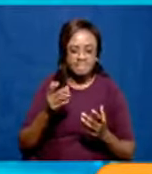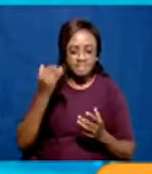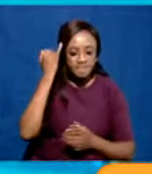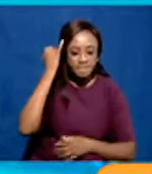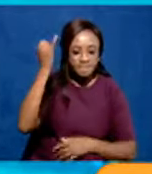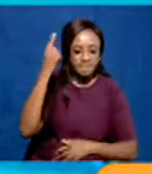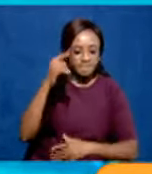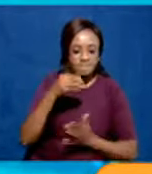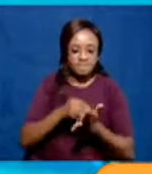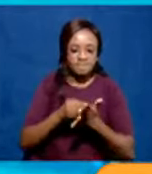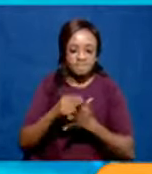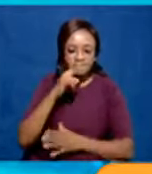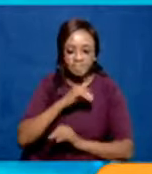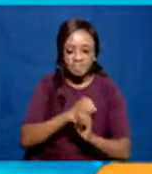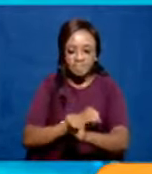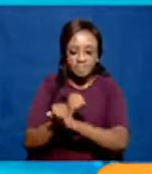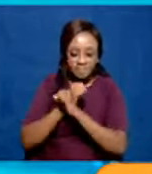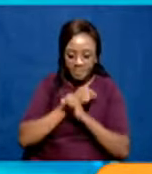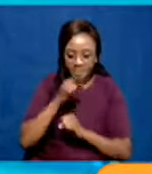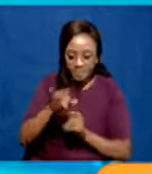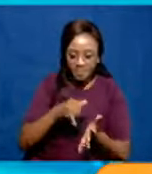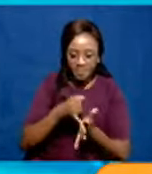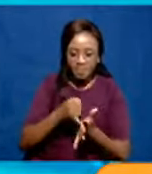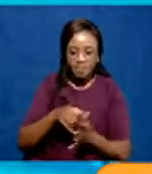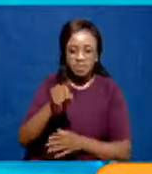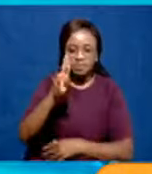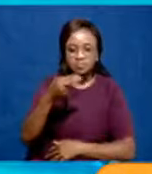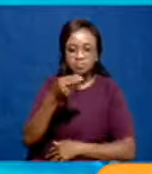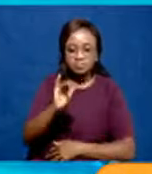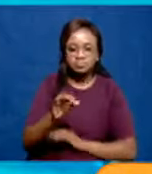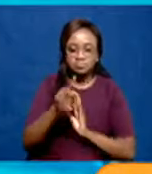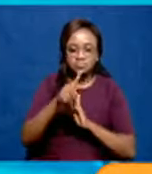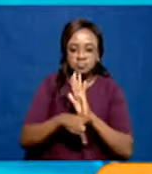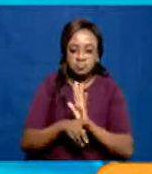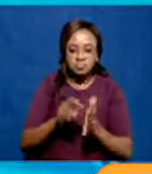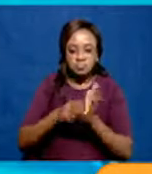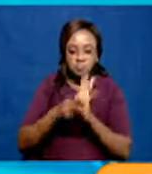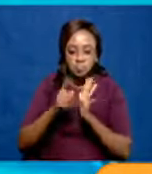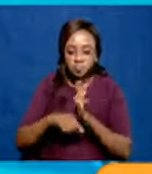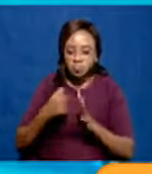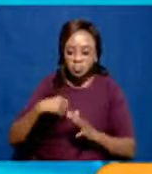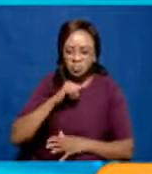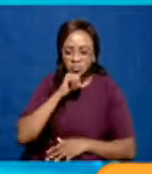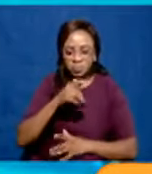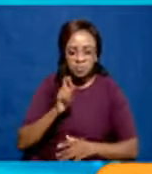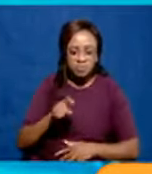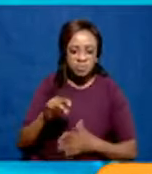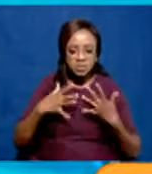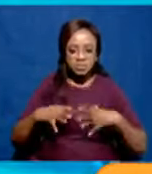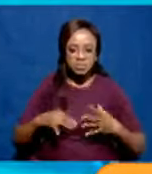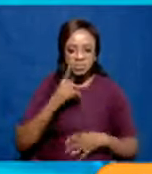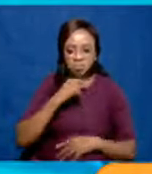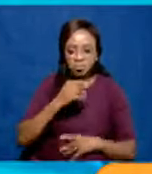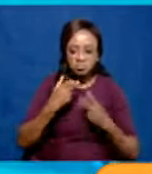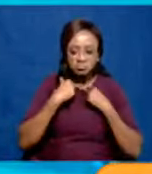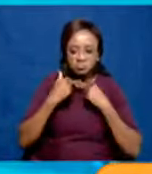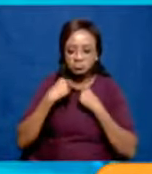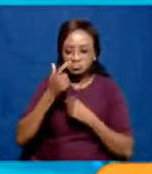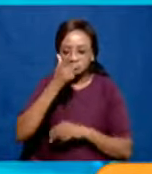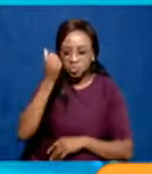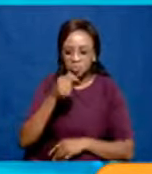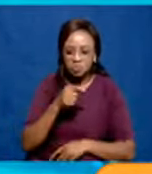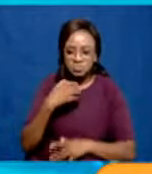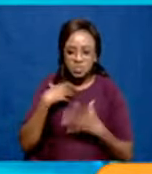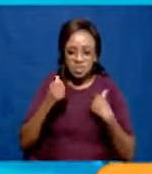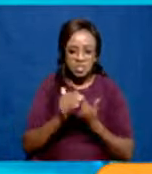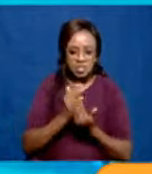risk protection, which is one of the UHC principles, meant that we should not have people getting impoverished because of making healthcare payments. So now